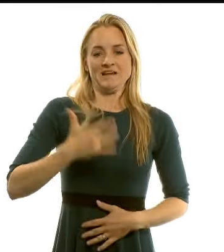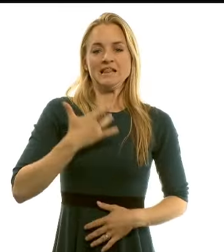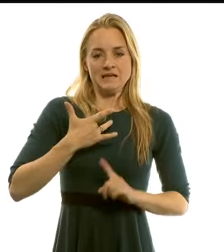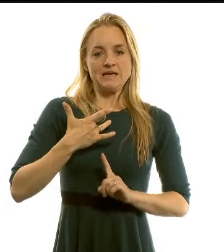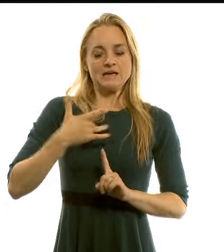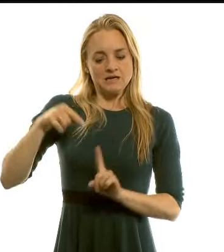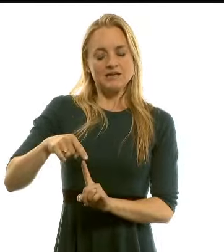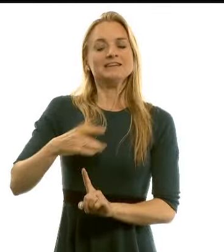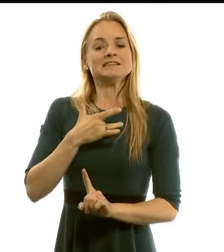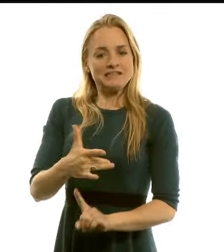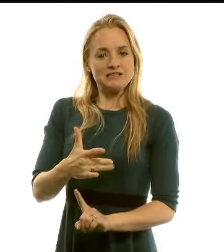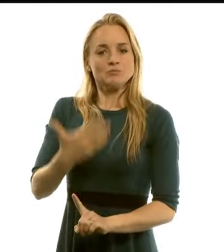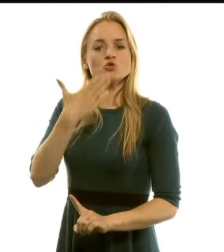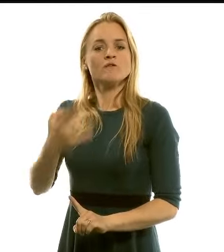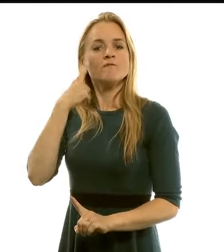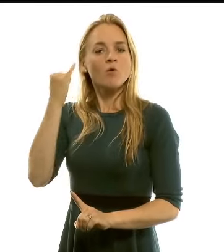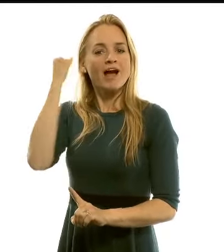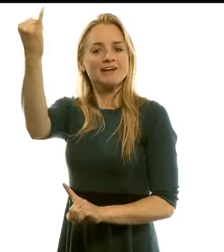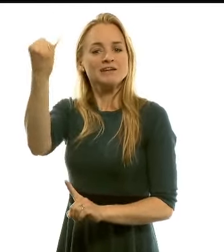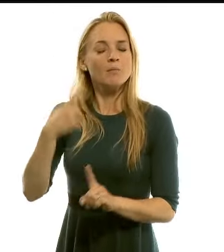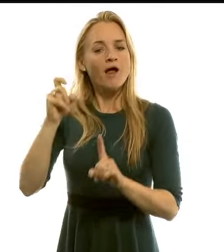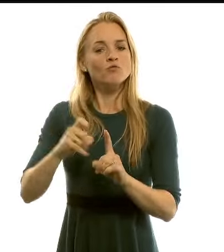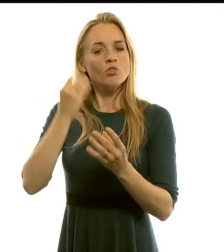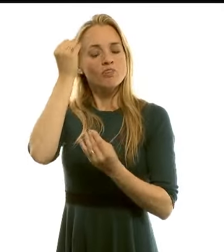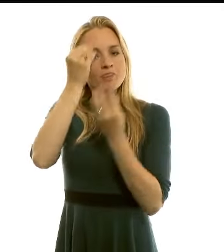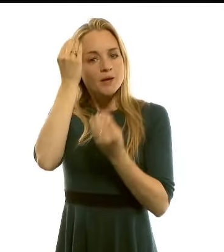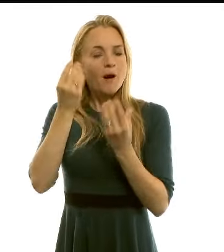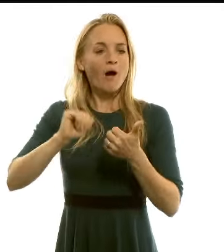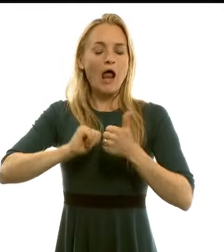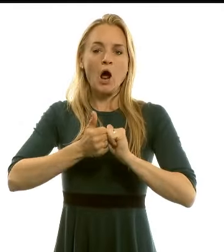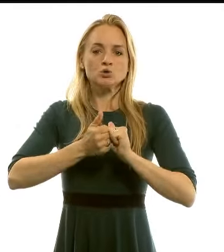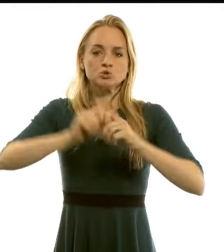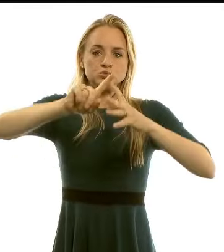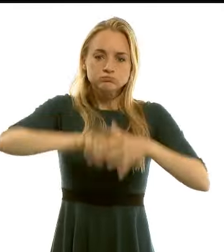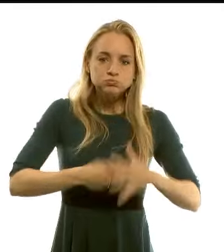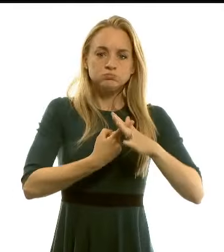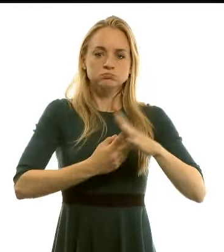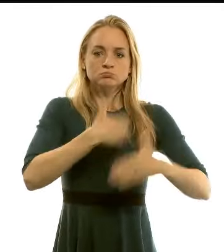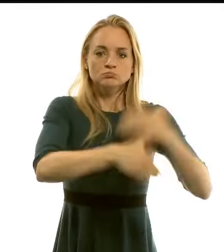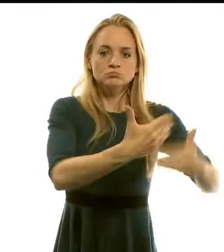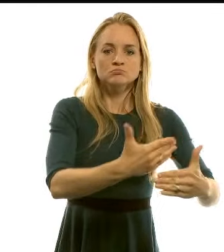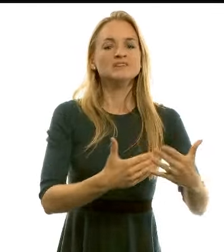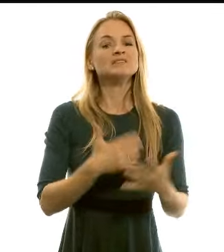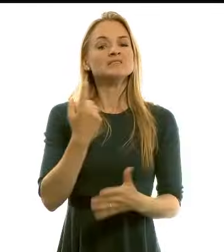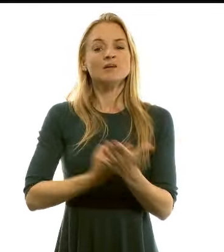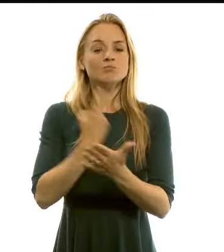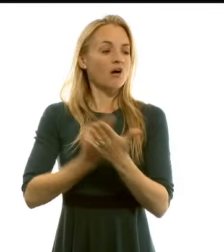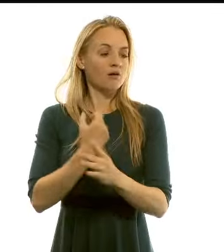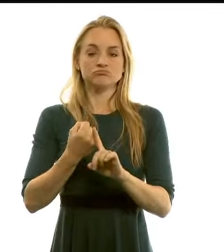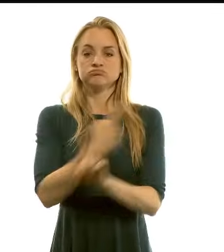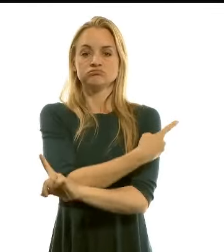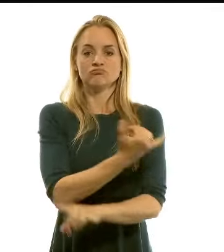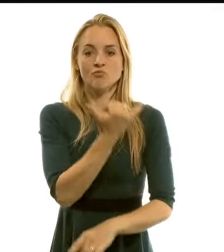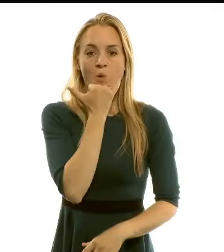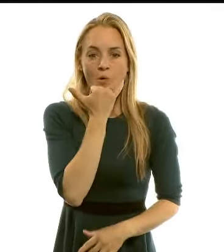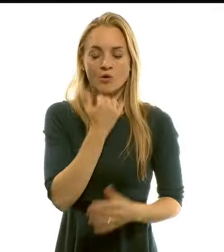that's usually what we find. The movie we made is very much from a core sensibility, and I'm directing